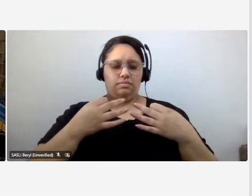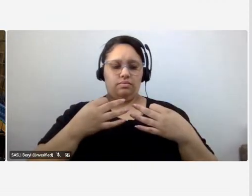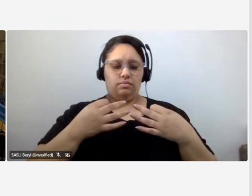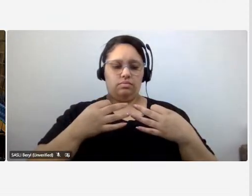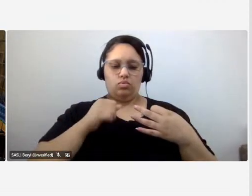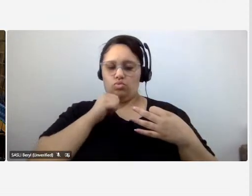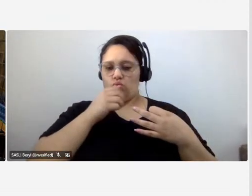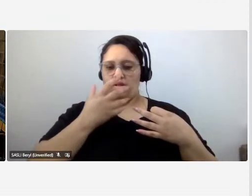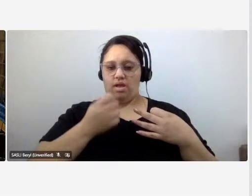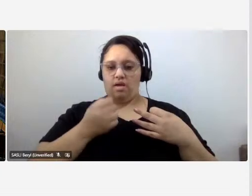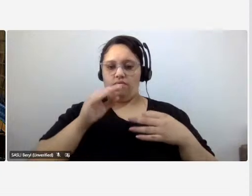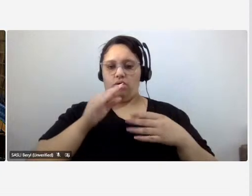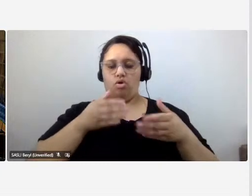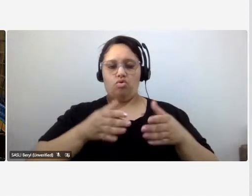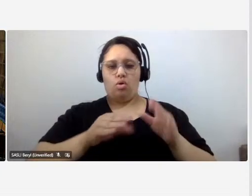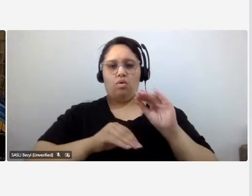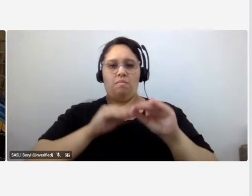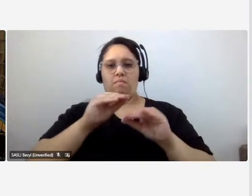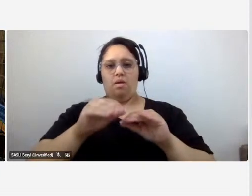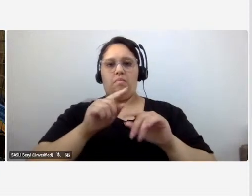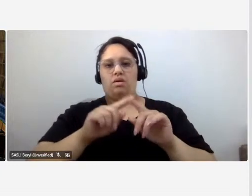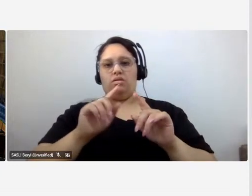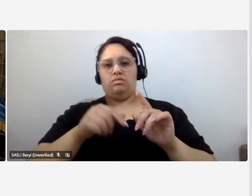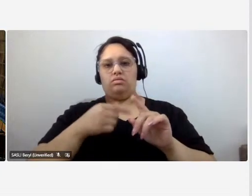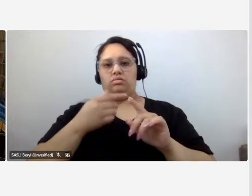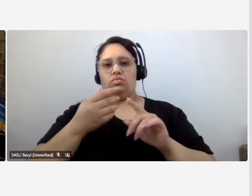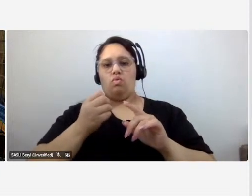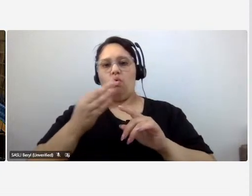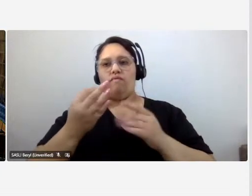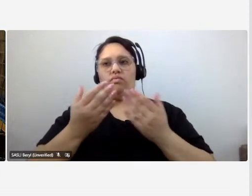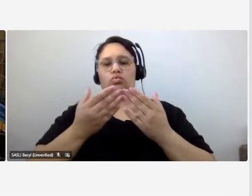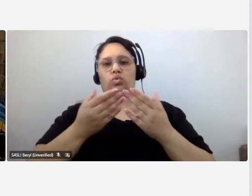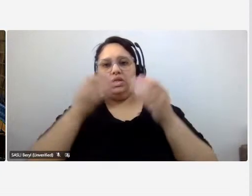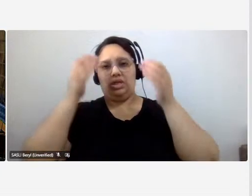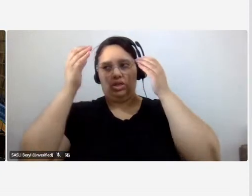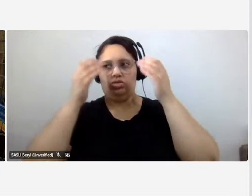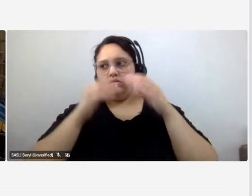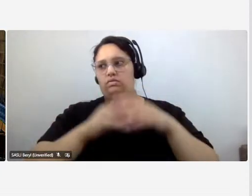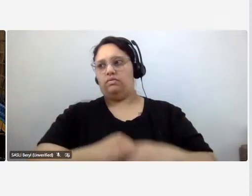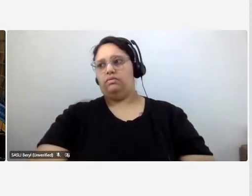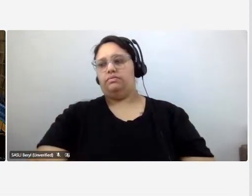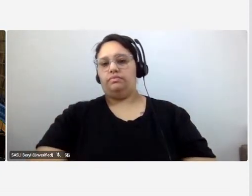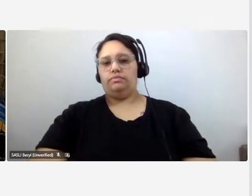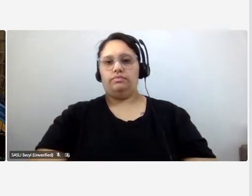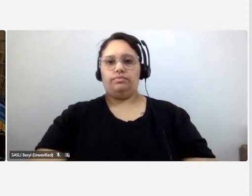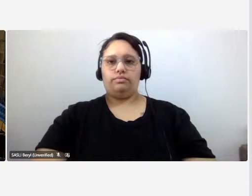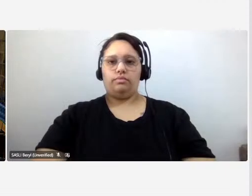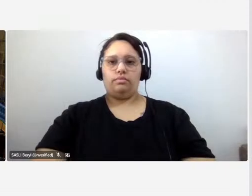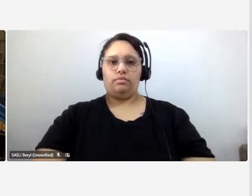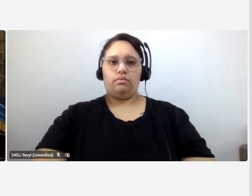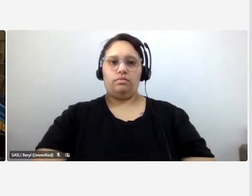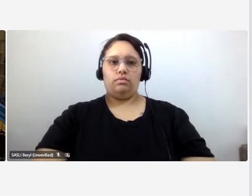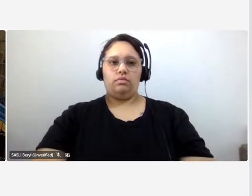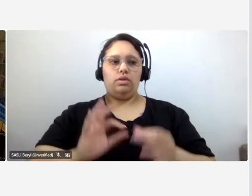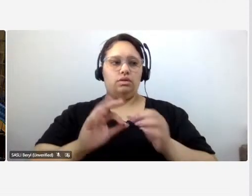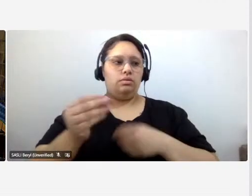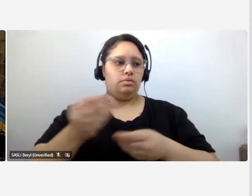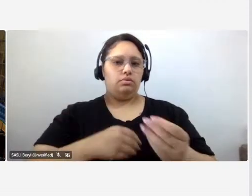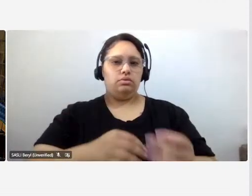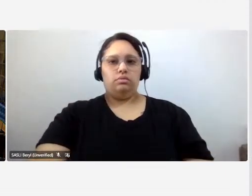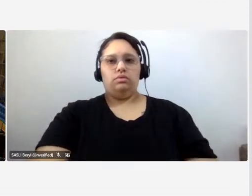roadmap in respect to this off-school initiative? On the organizational environment,